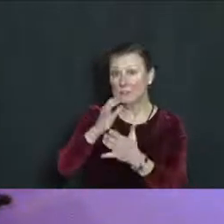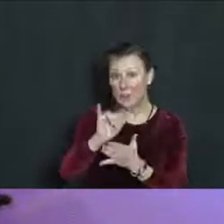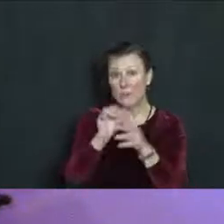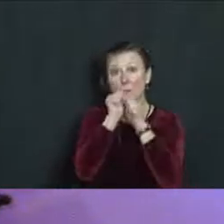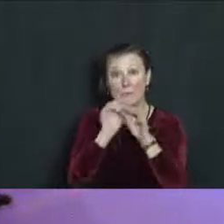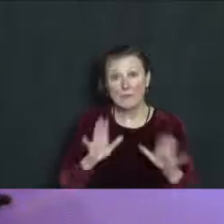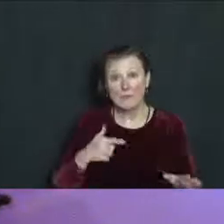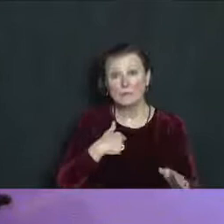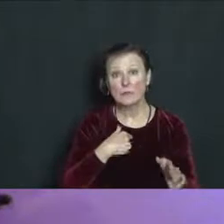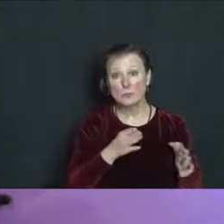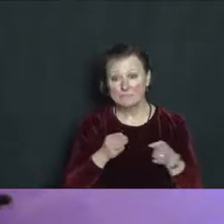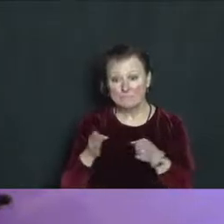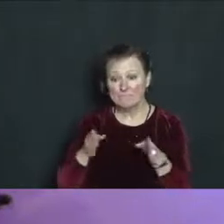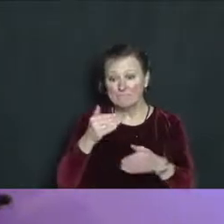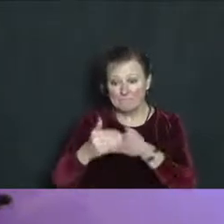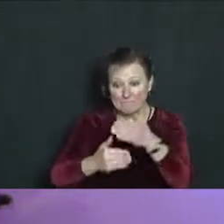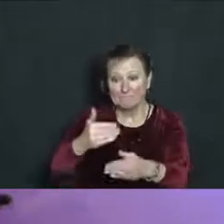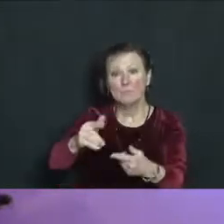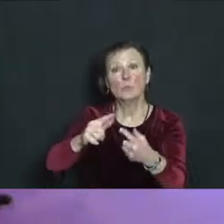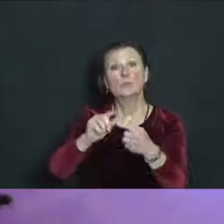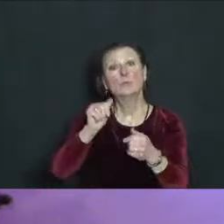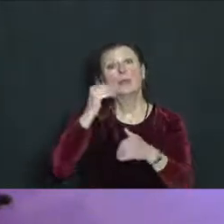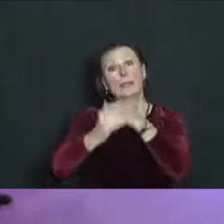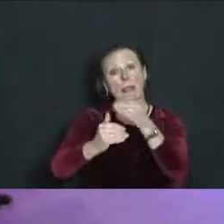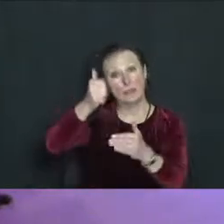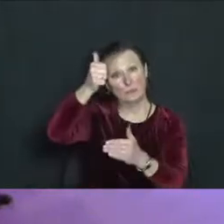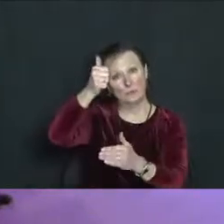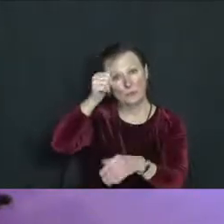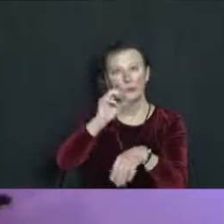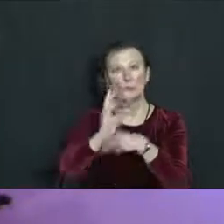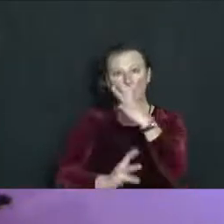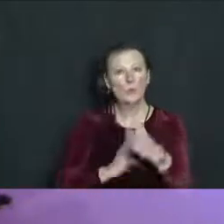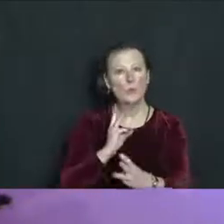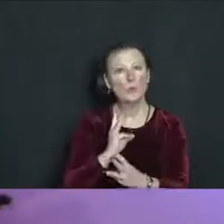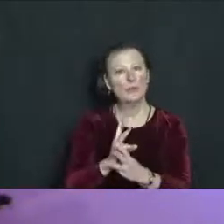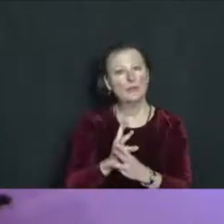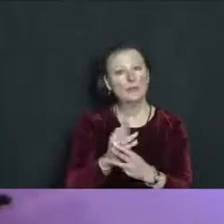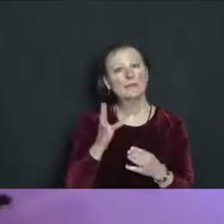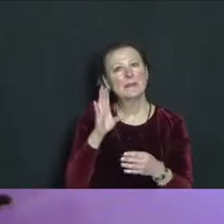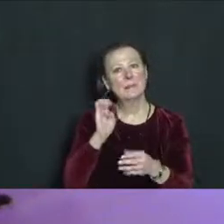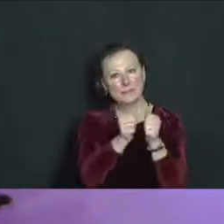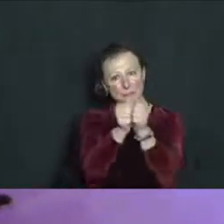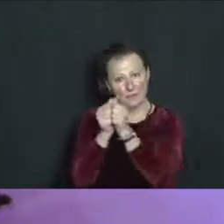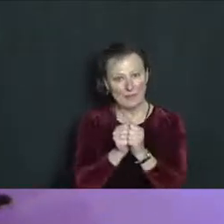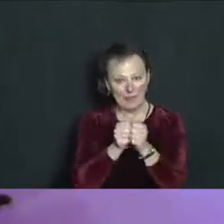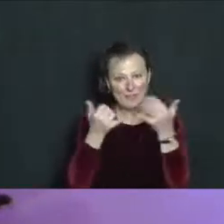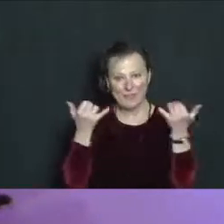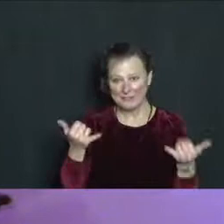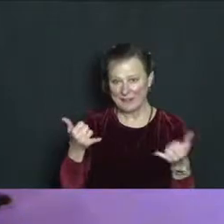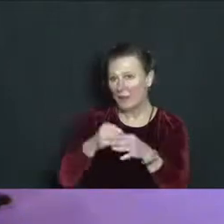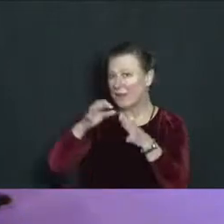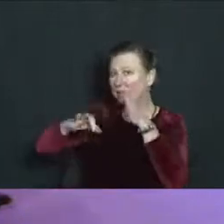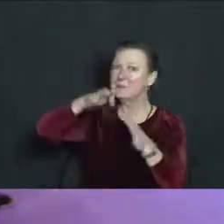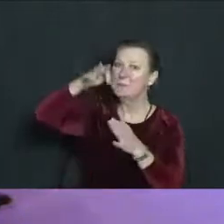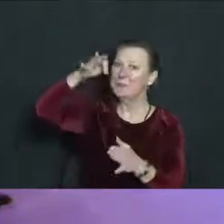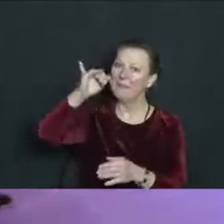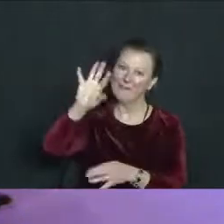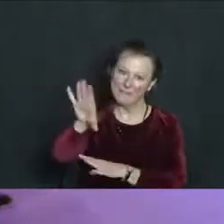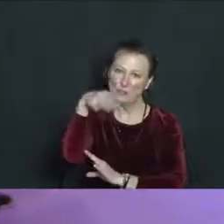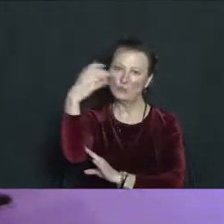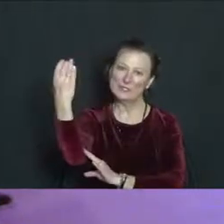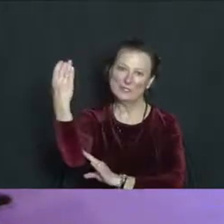we move toward a kinder world. So let's be together now in the spirit of Christmas.